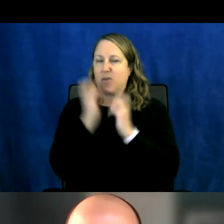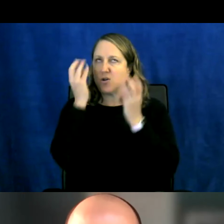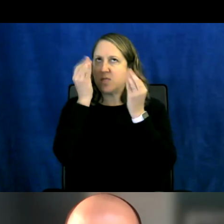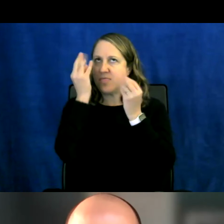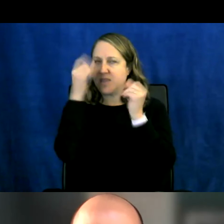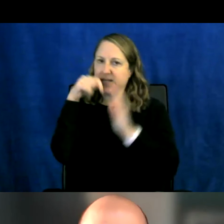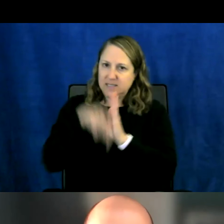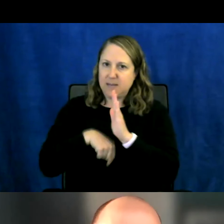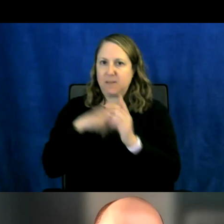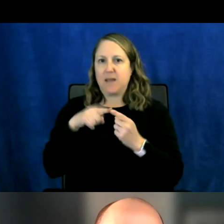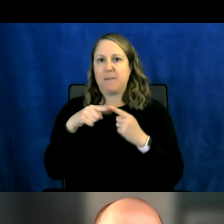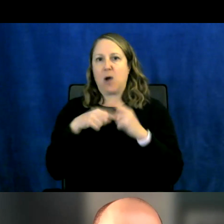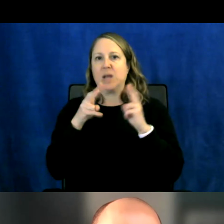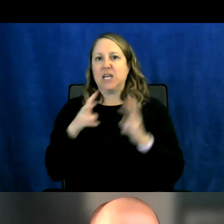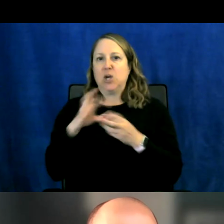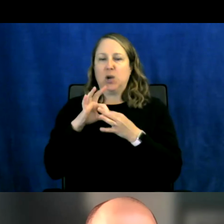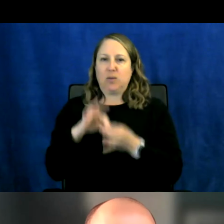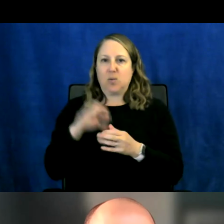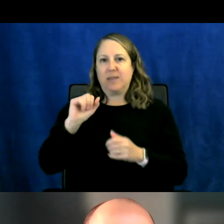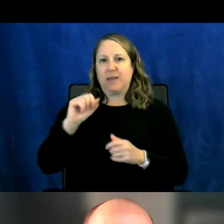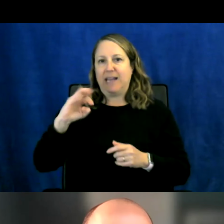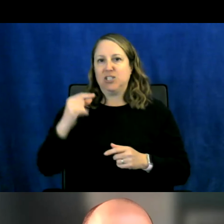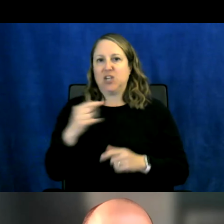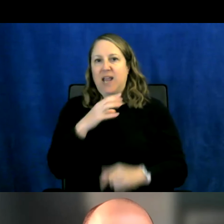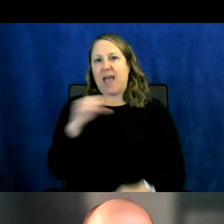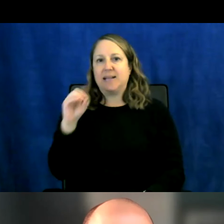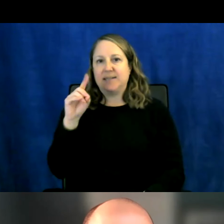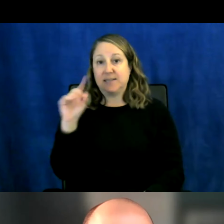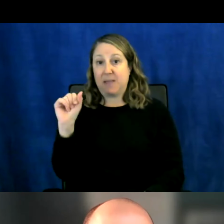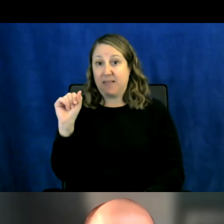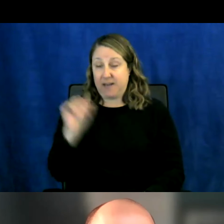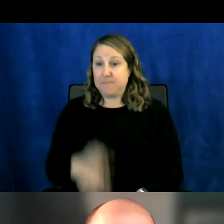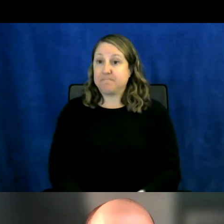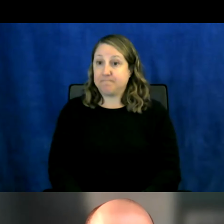and issues for the disability community.